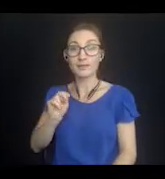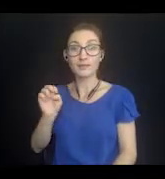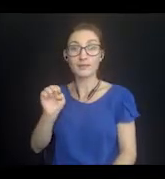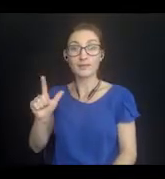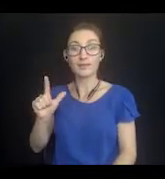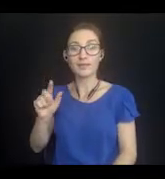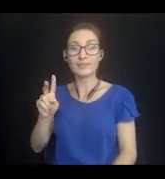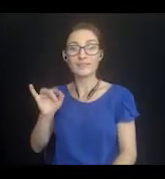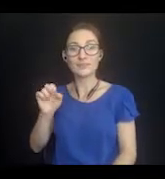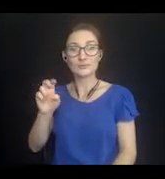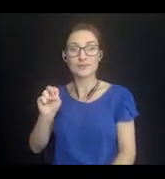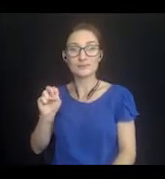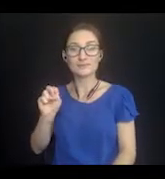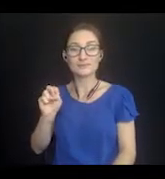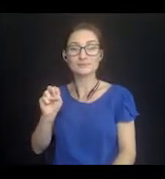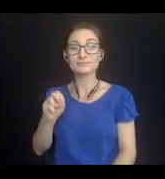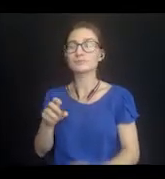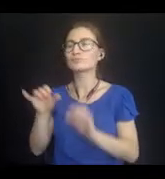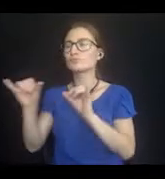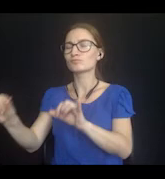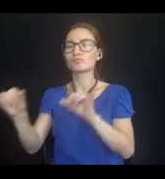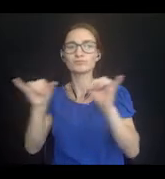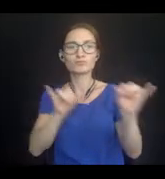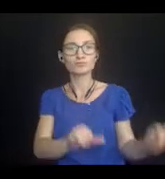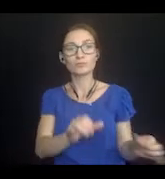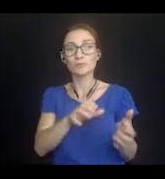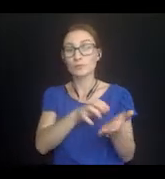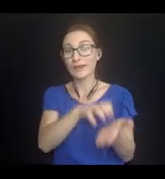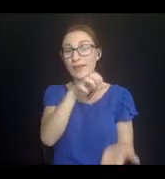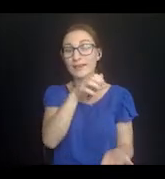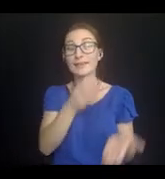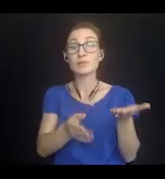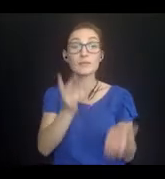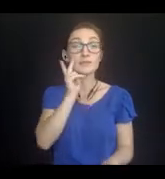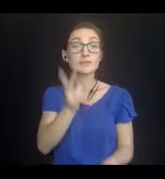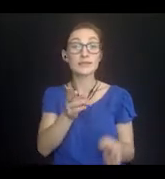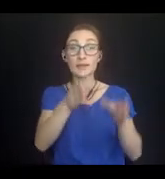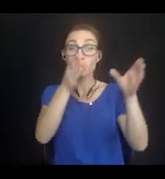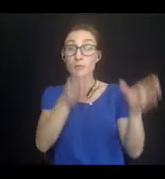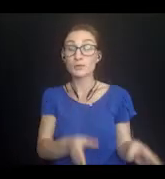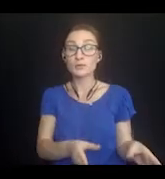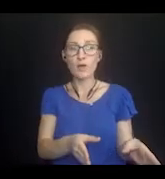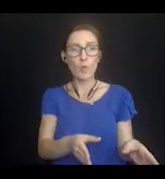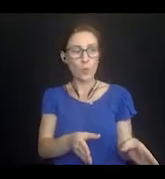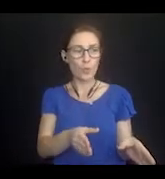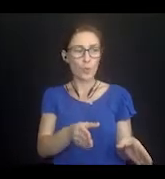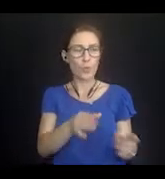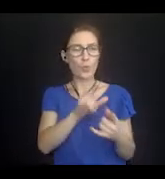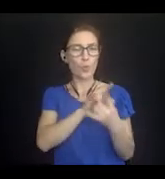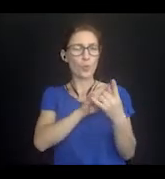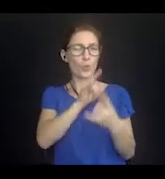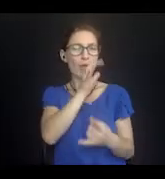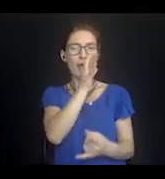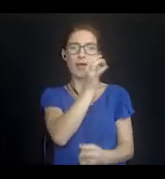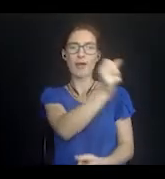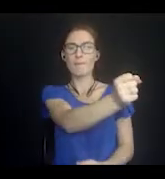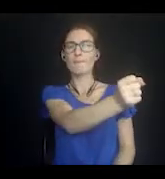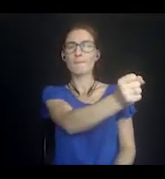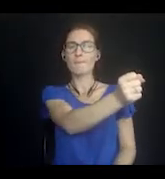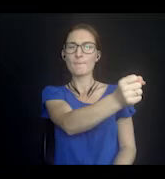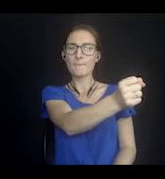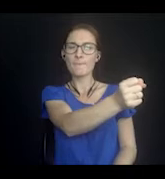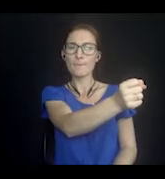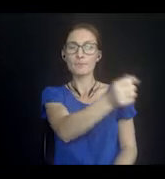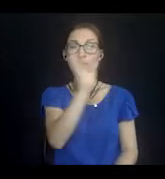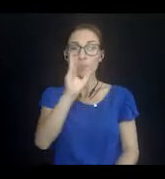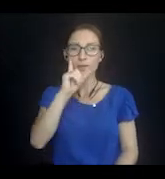create tunnel vision, which we'll talk about in a moment. So similar to chocolate cake, you might see